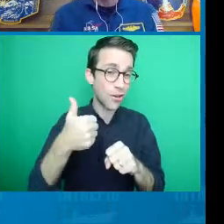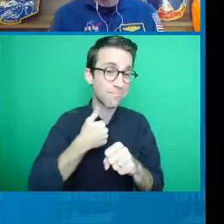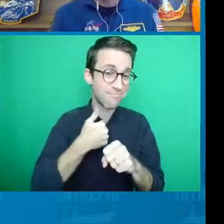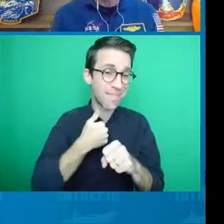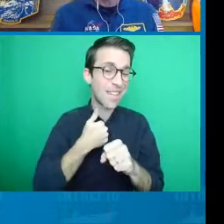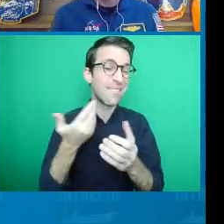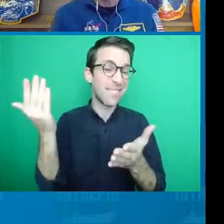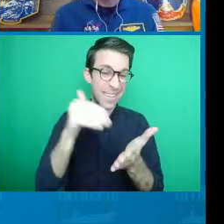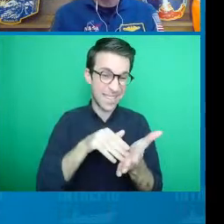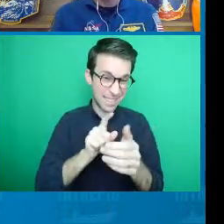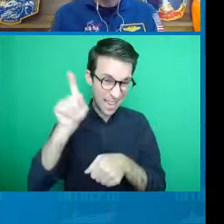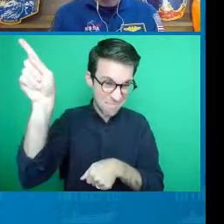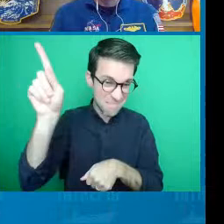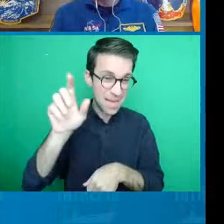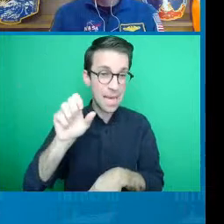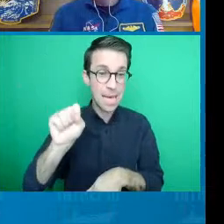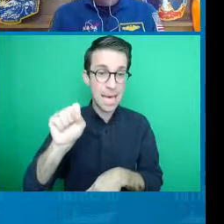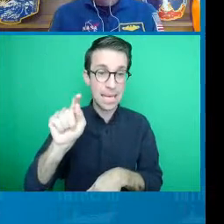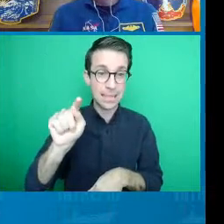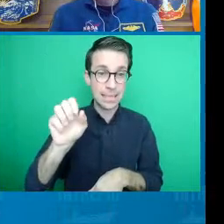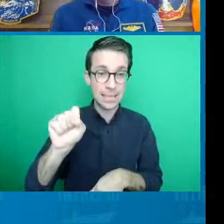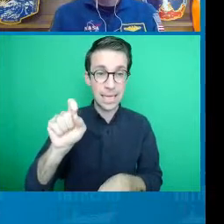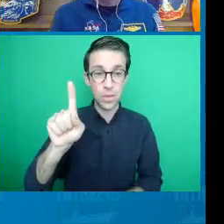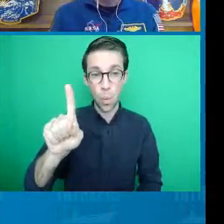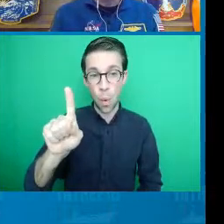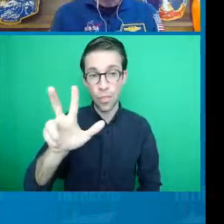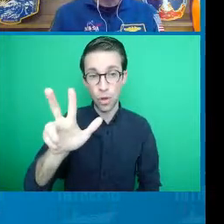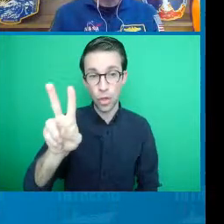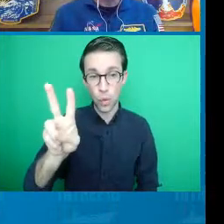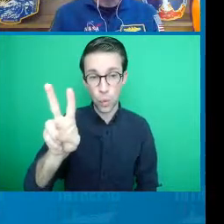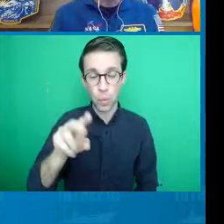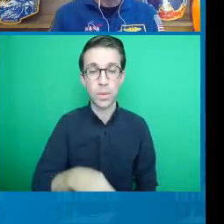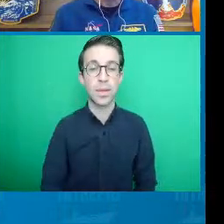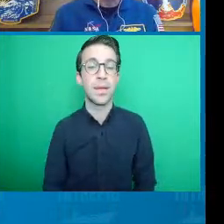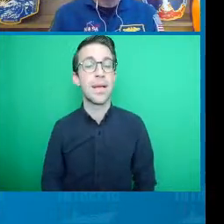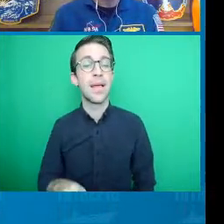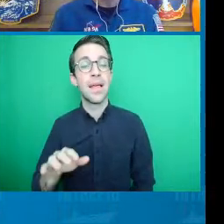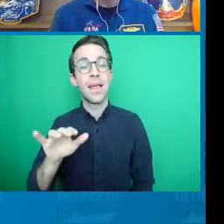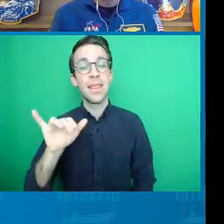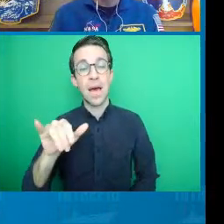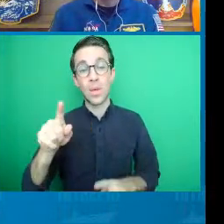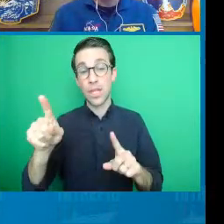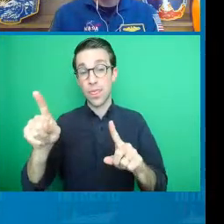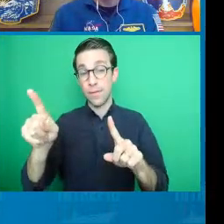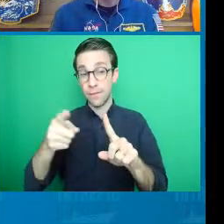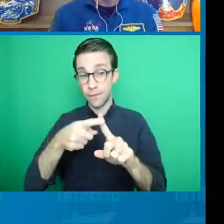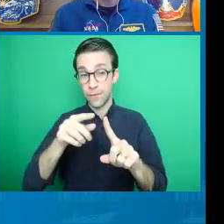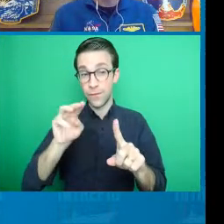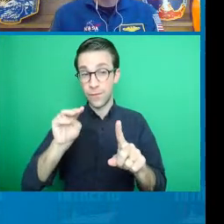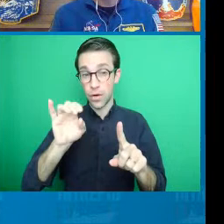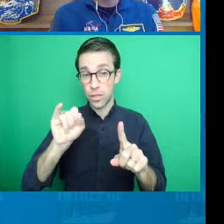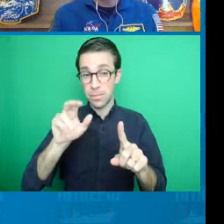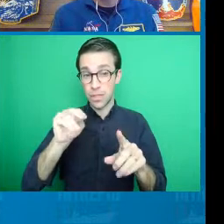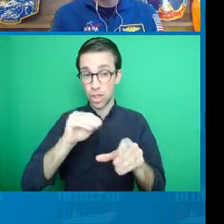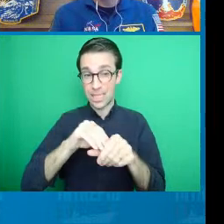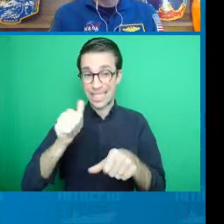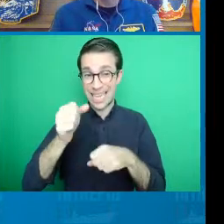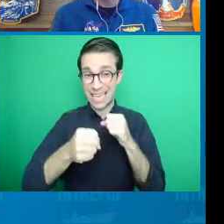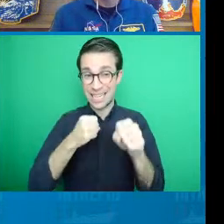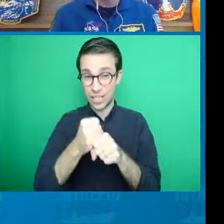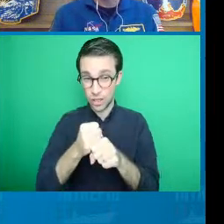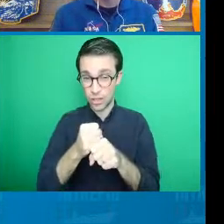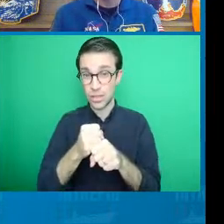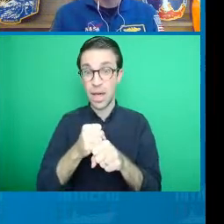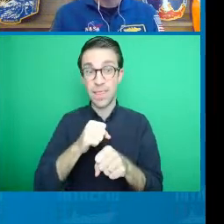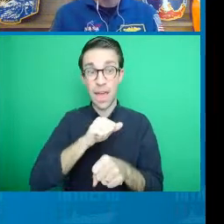to STS-132, which was the first space shuttle mission in about 10 years where every single crew member had flown